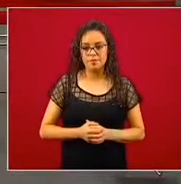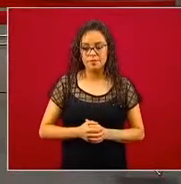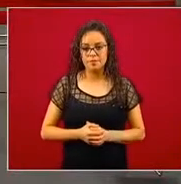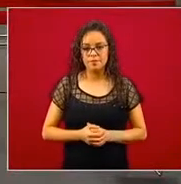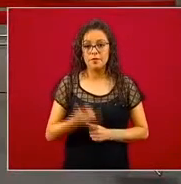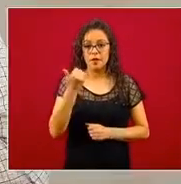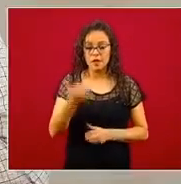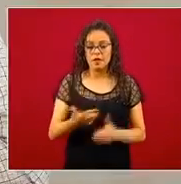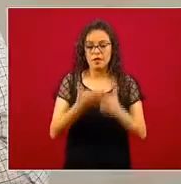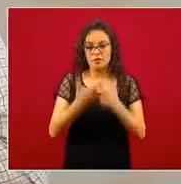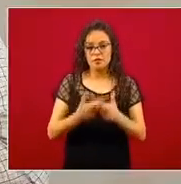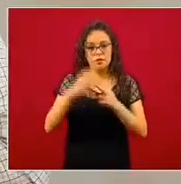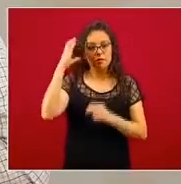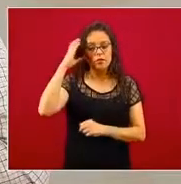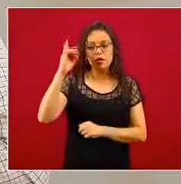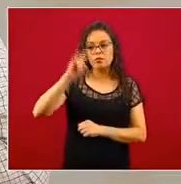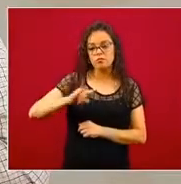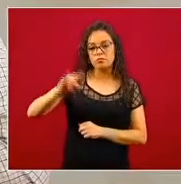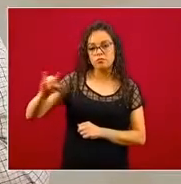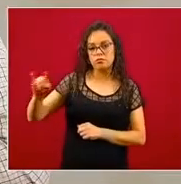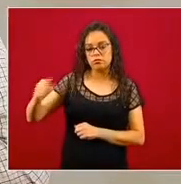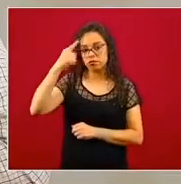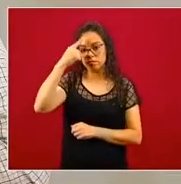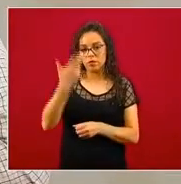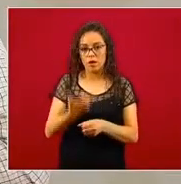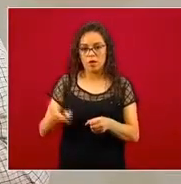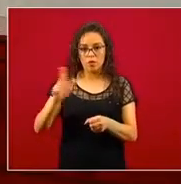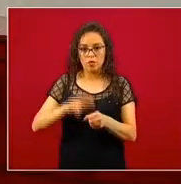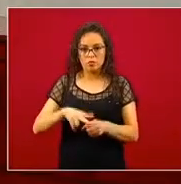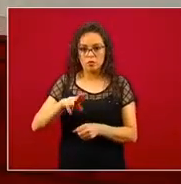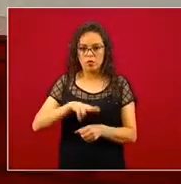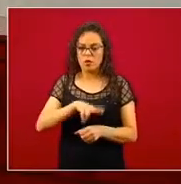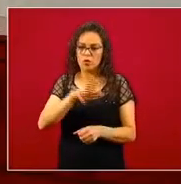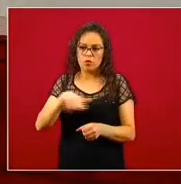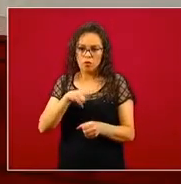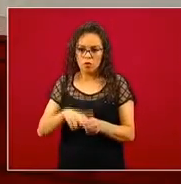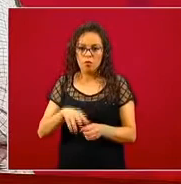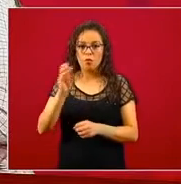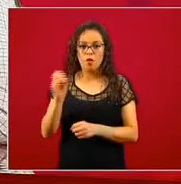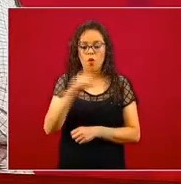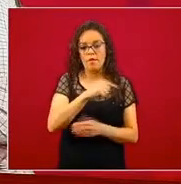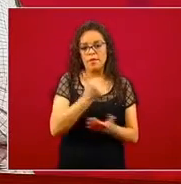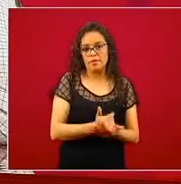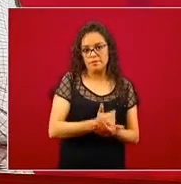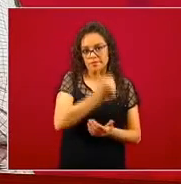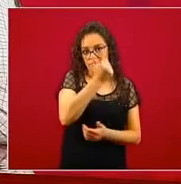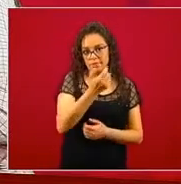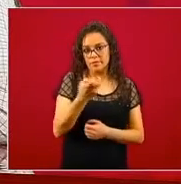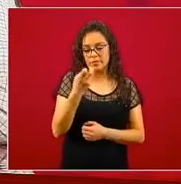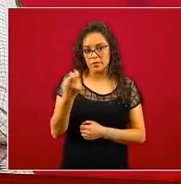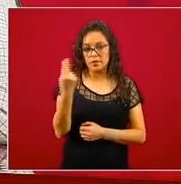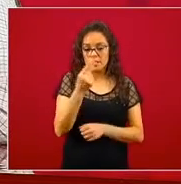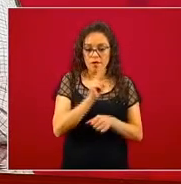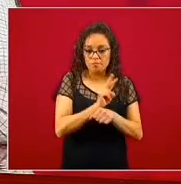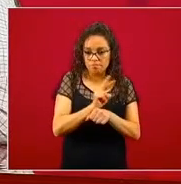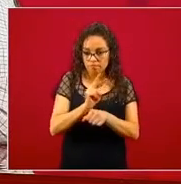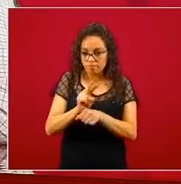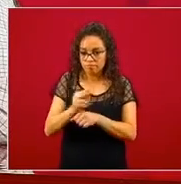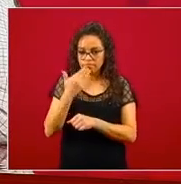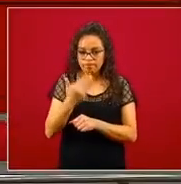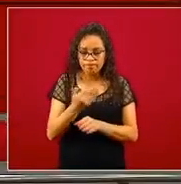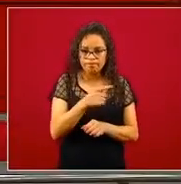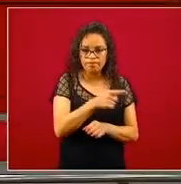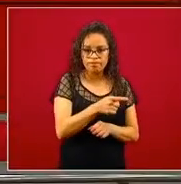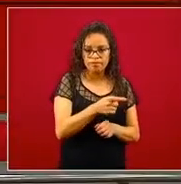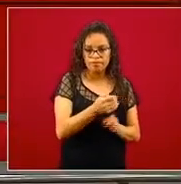City, in Tijuana City or Culiacan City, we will also conduct these interventions mainly in this next upcoming